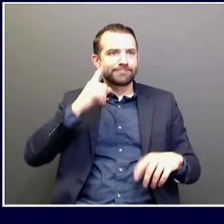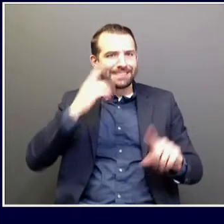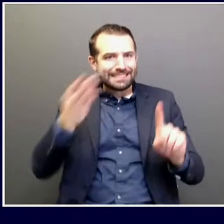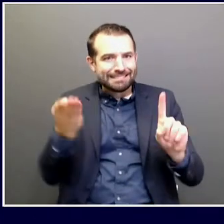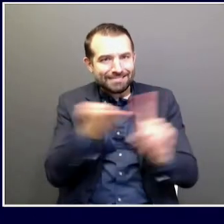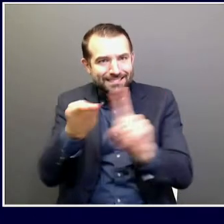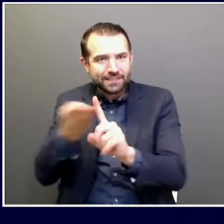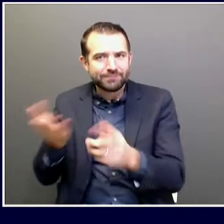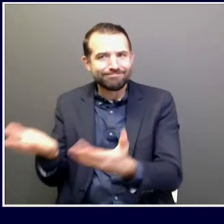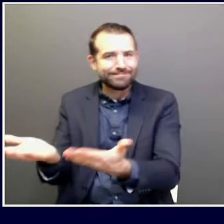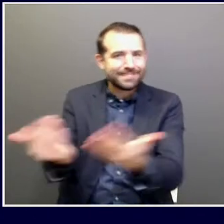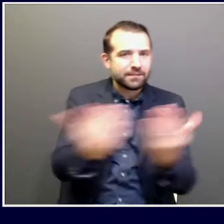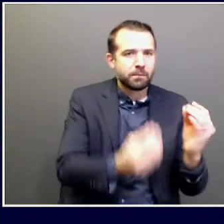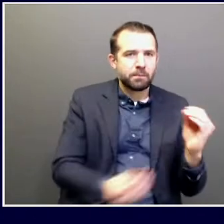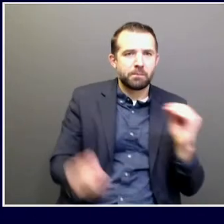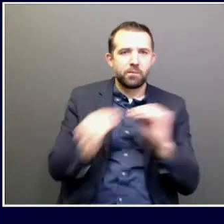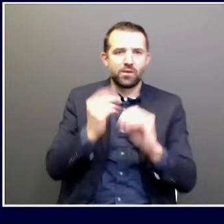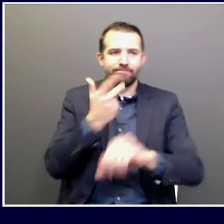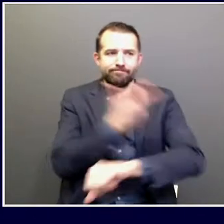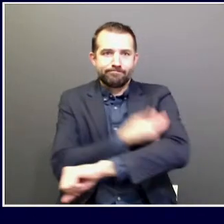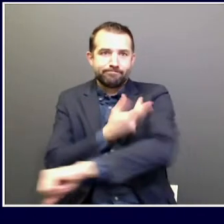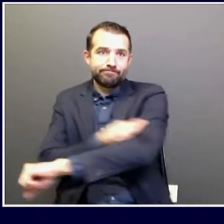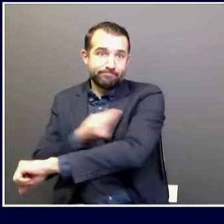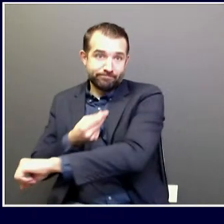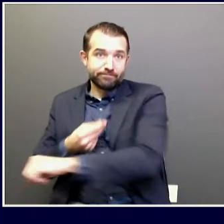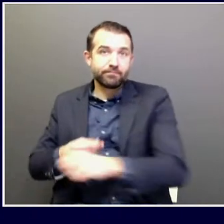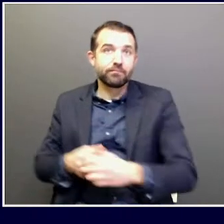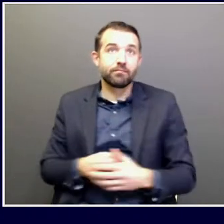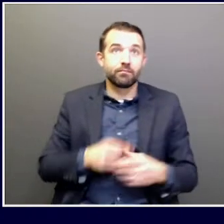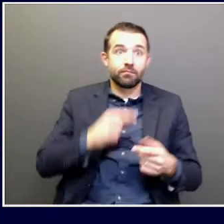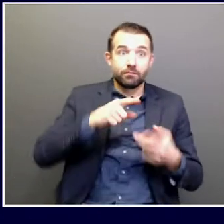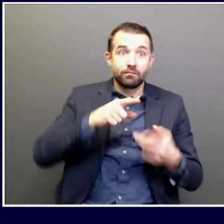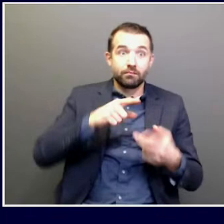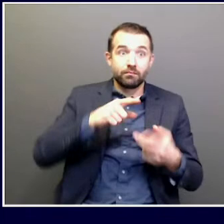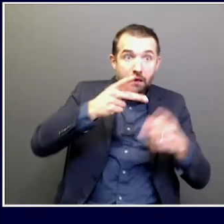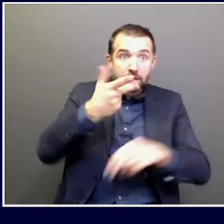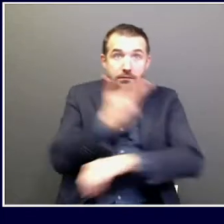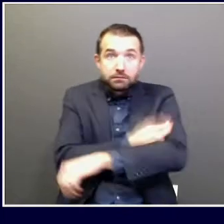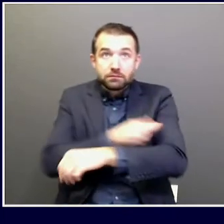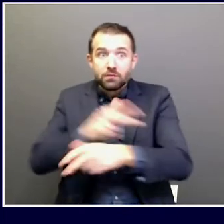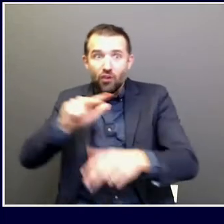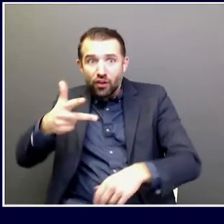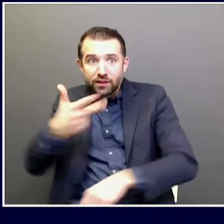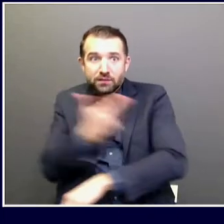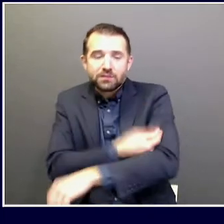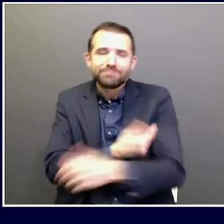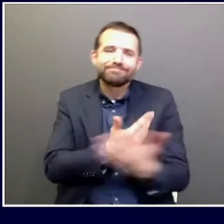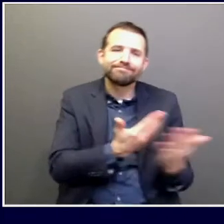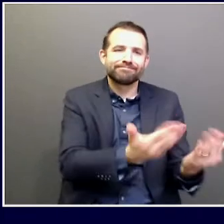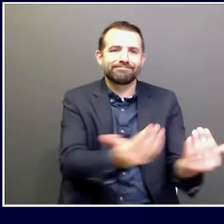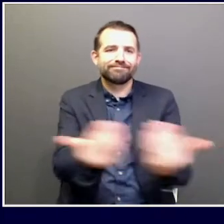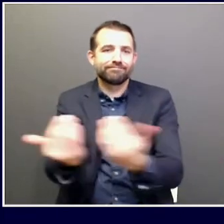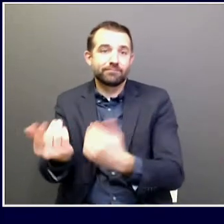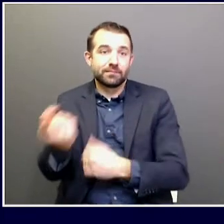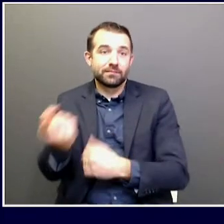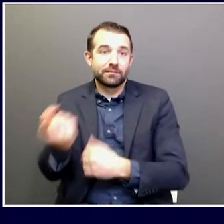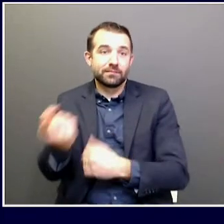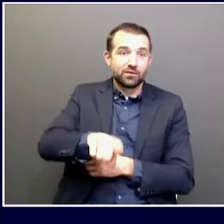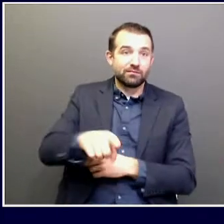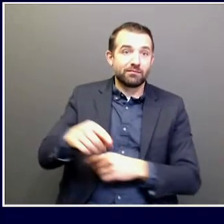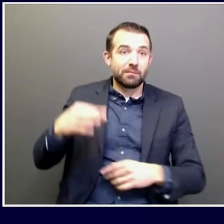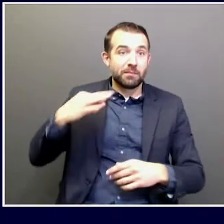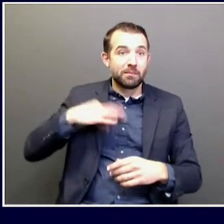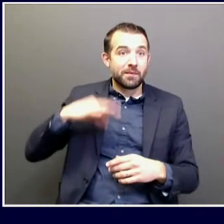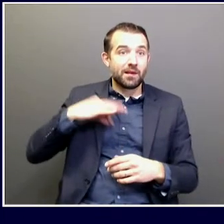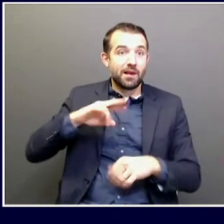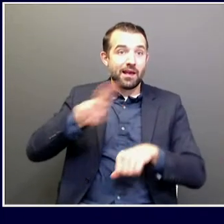third. Next week, members of the Maine National Guard will be leaving their families and